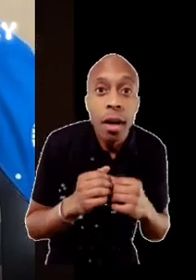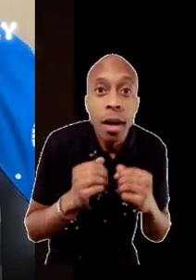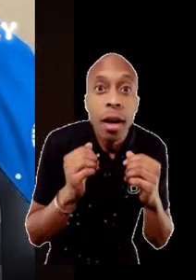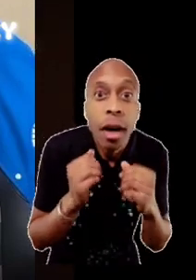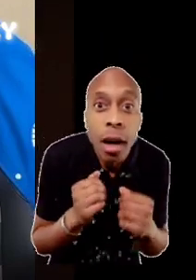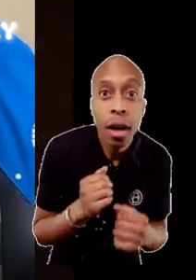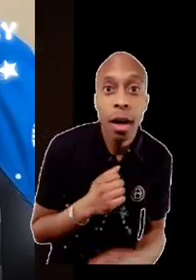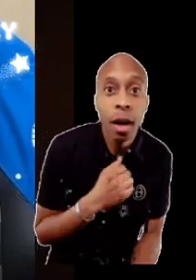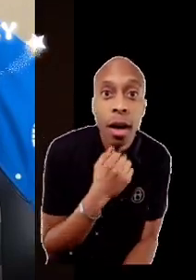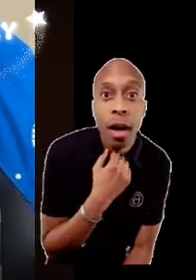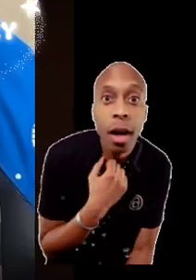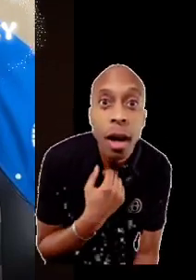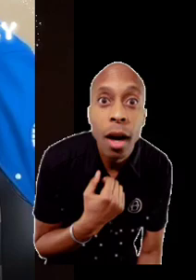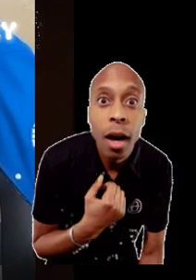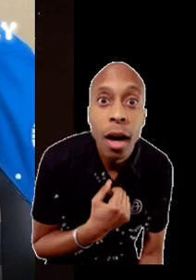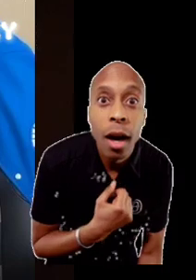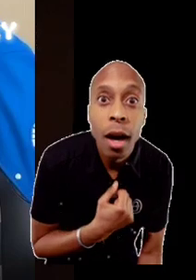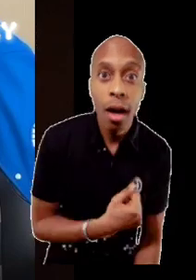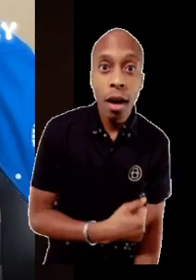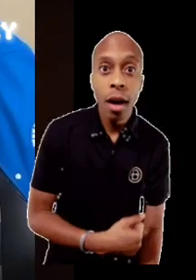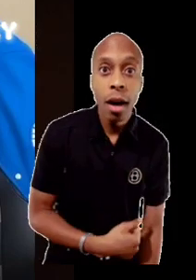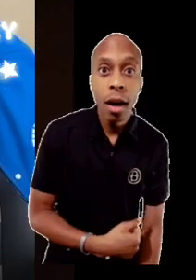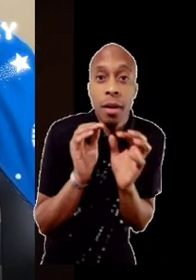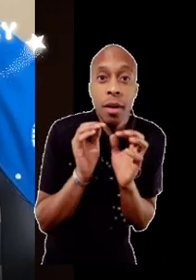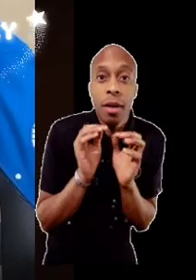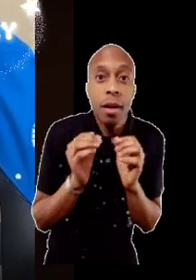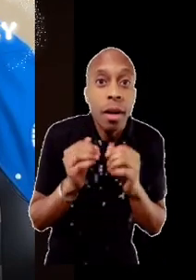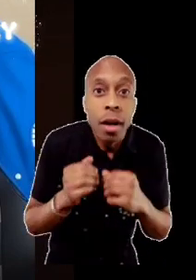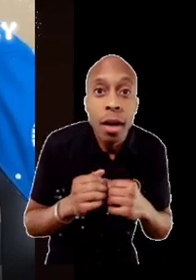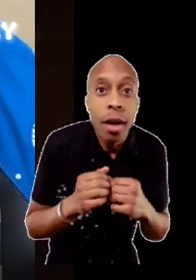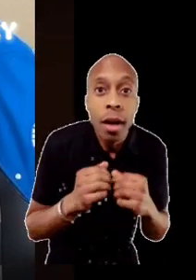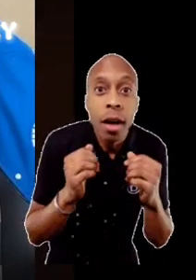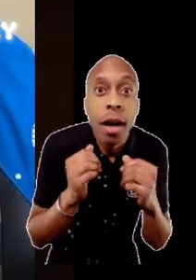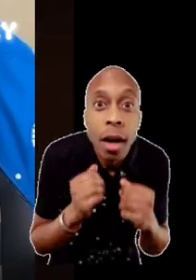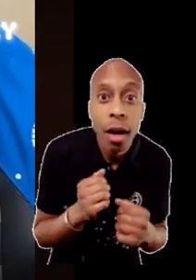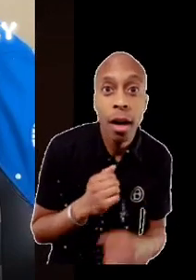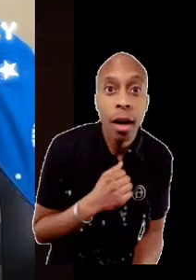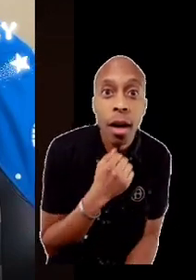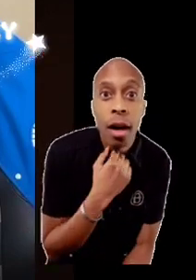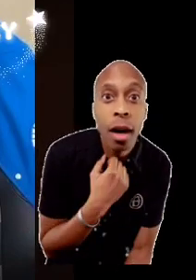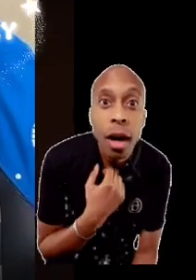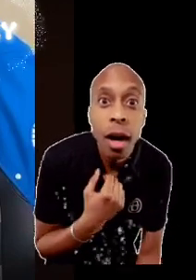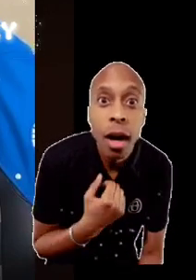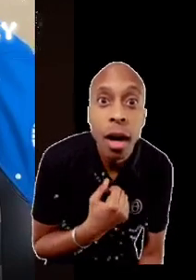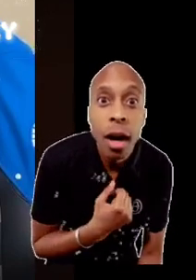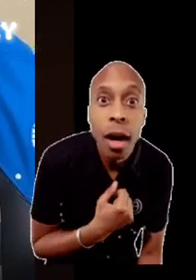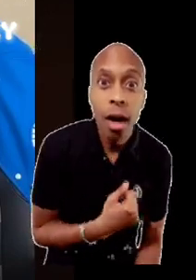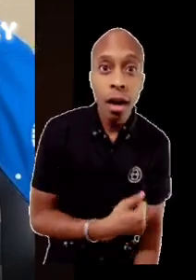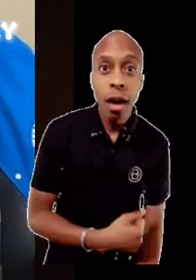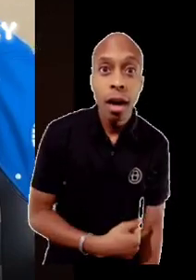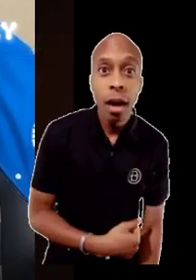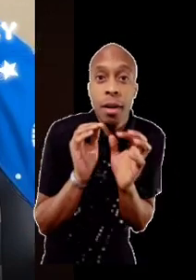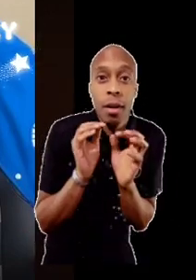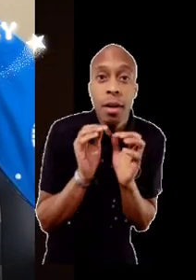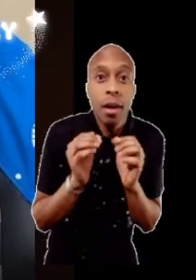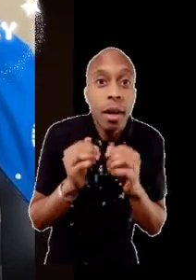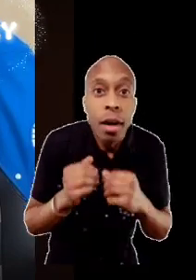life beyond what them they want teach with for take with money.